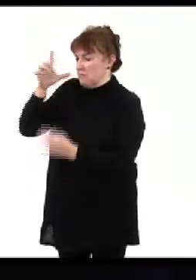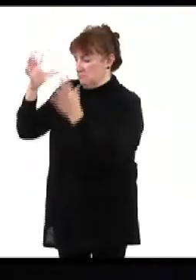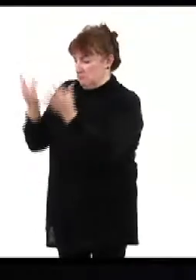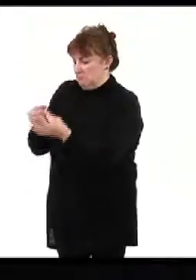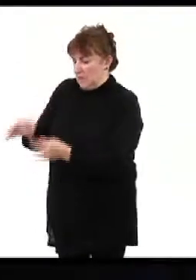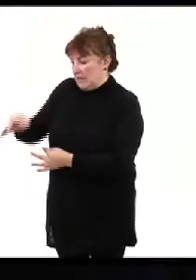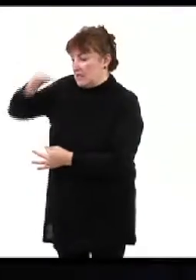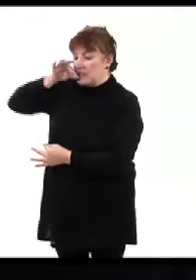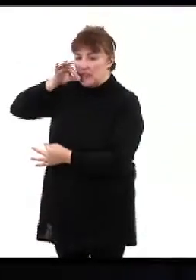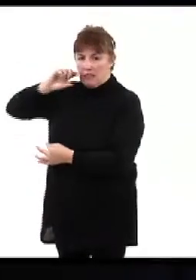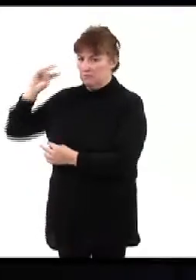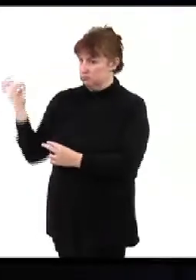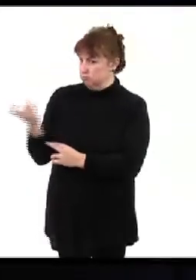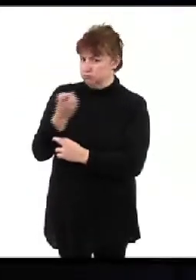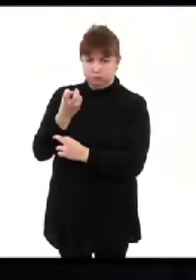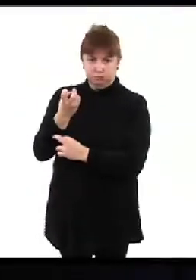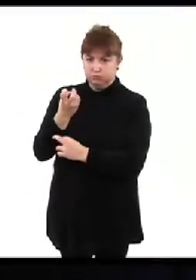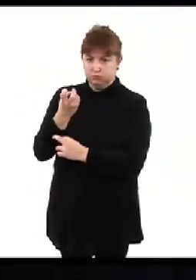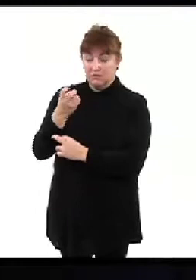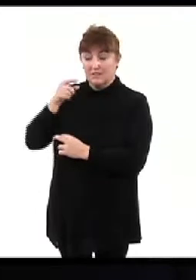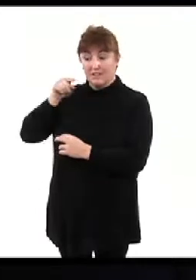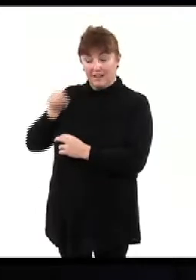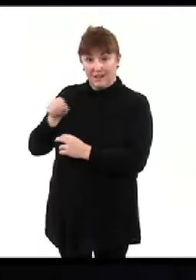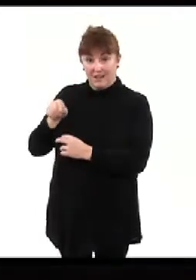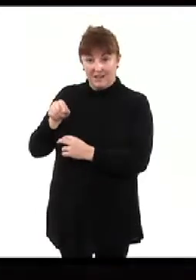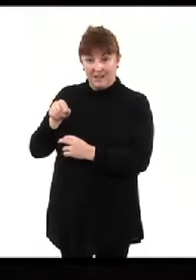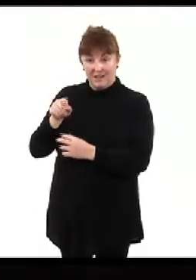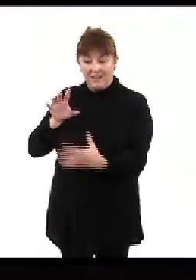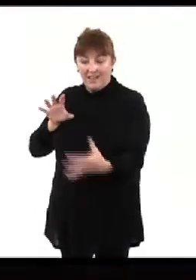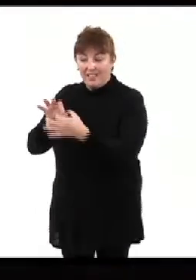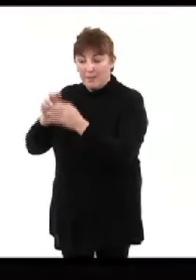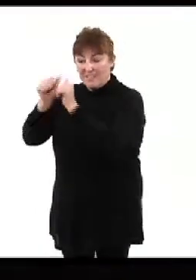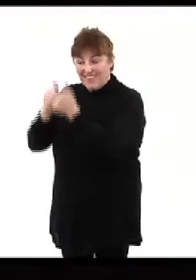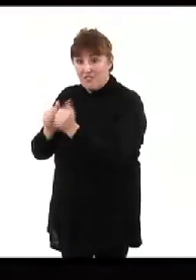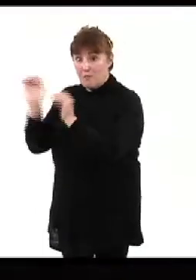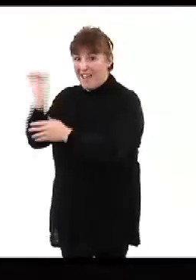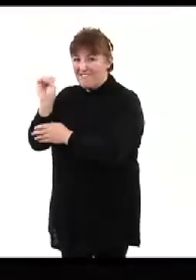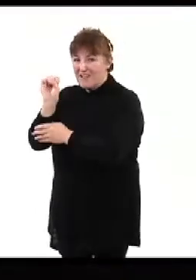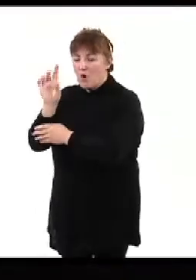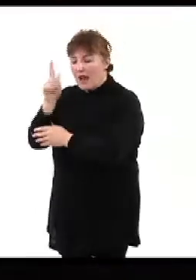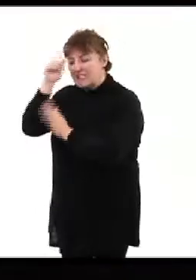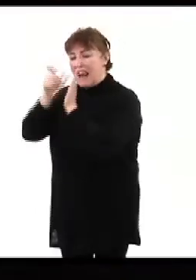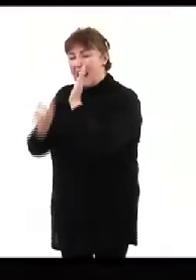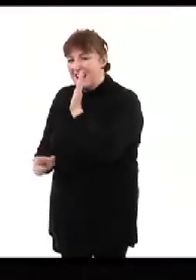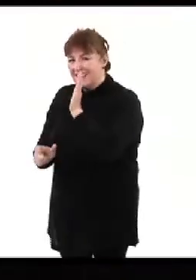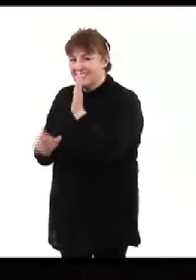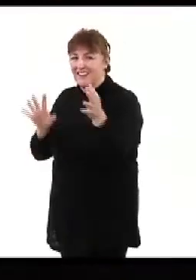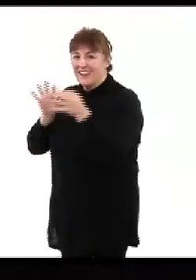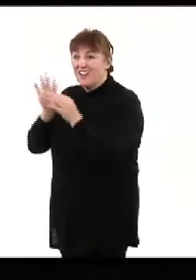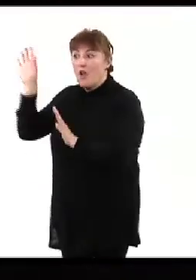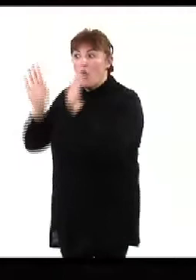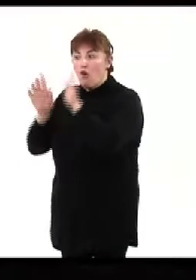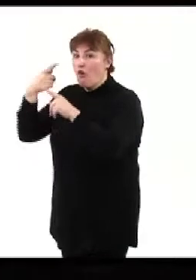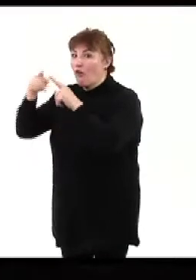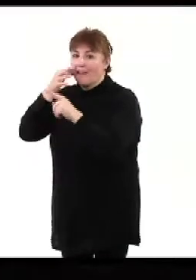of a cup or out of a straw. Okay? So what's determining the form of that verb is your lexicon, is